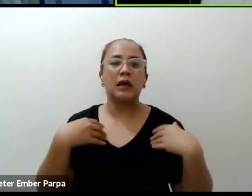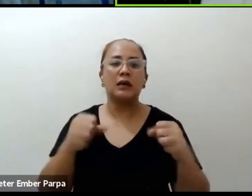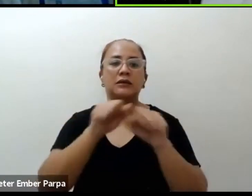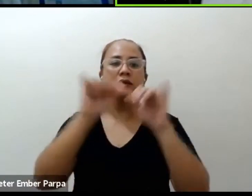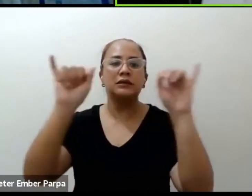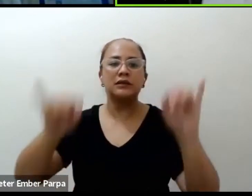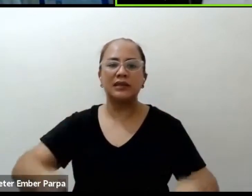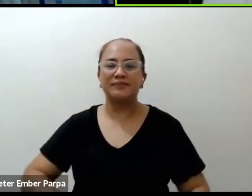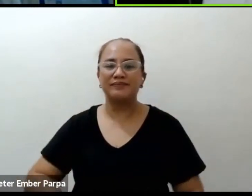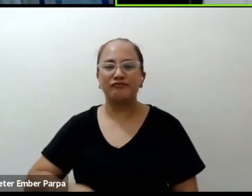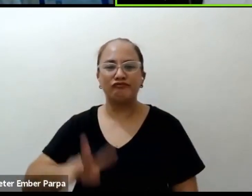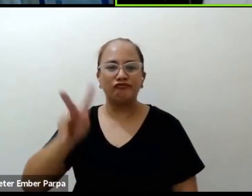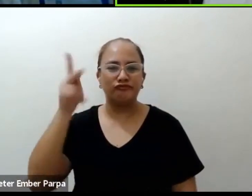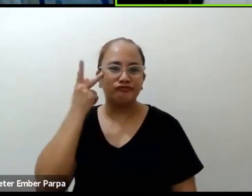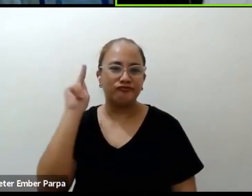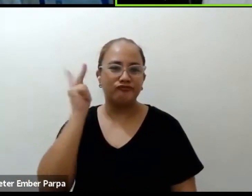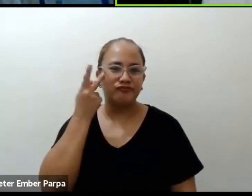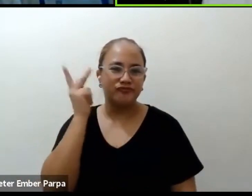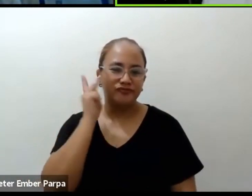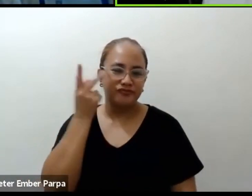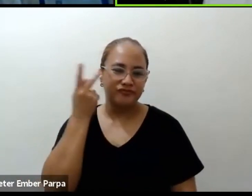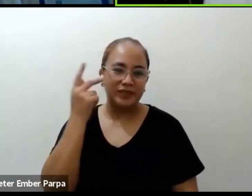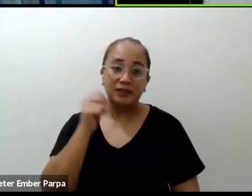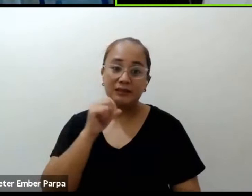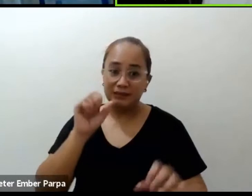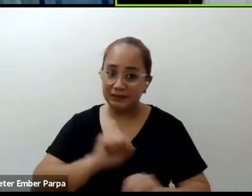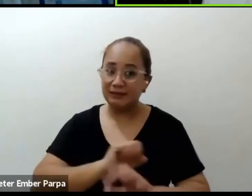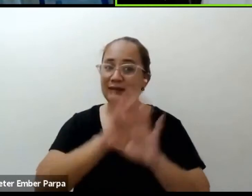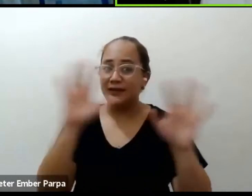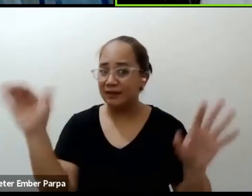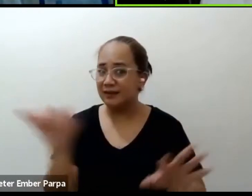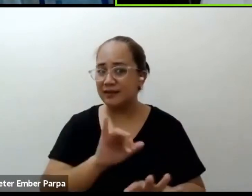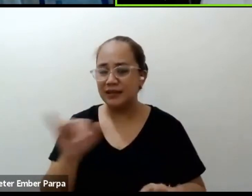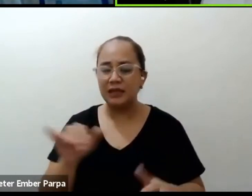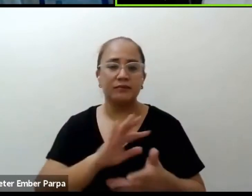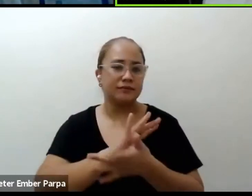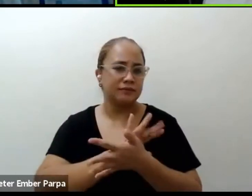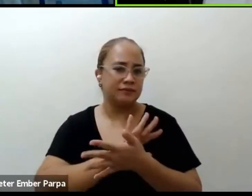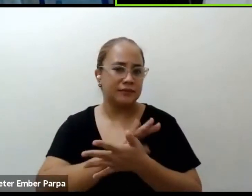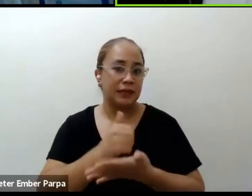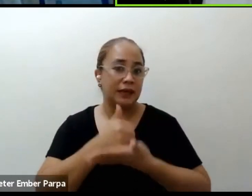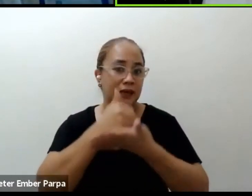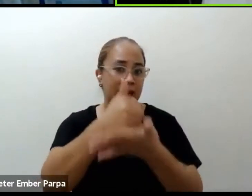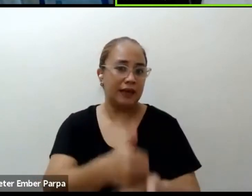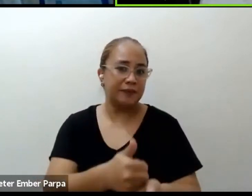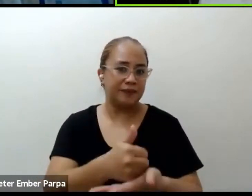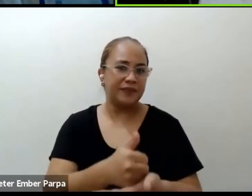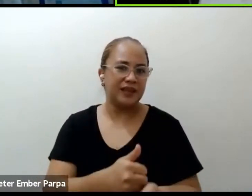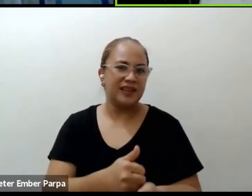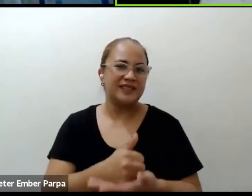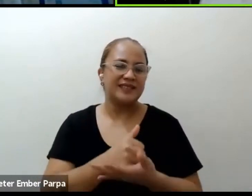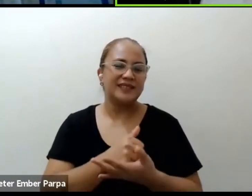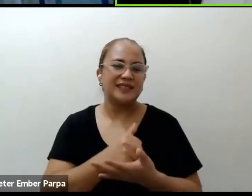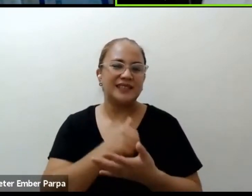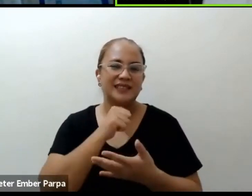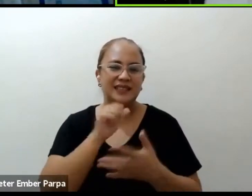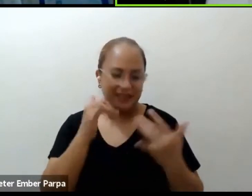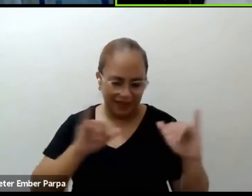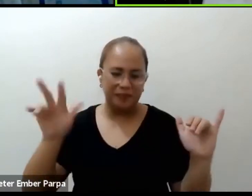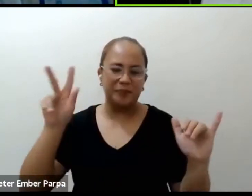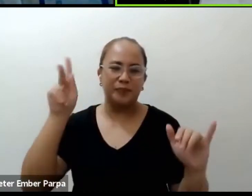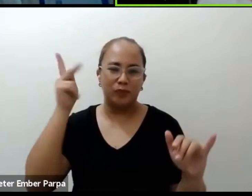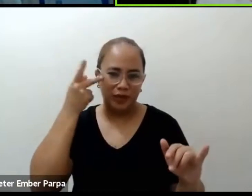very politicized. It is very clear also that the pandemic response is very much politicized.